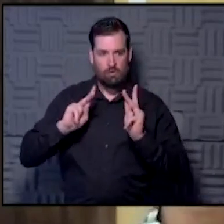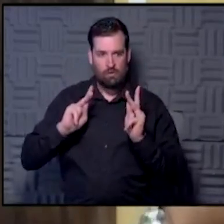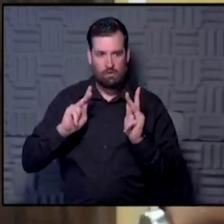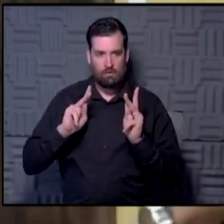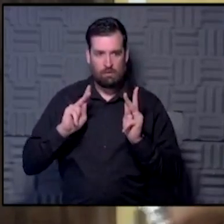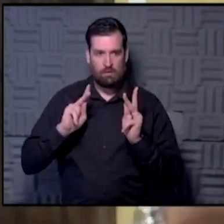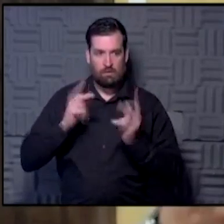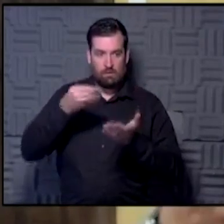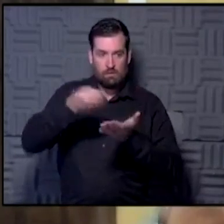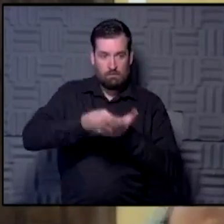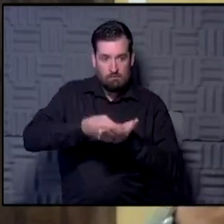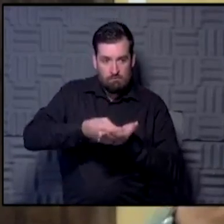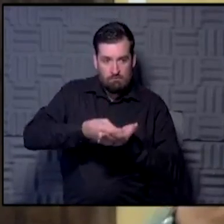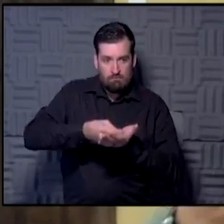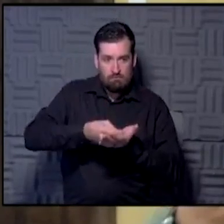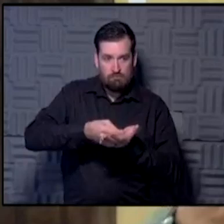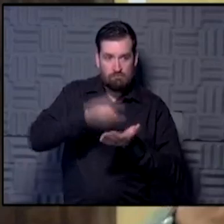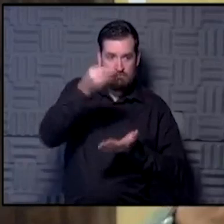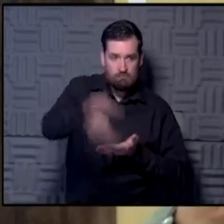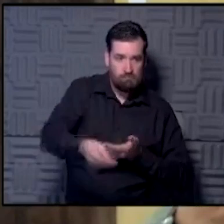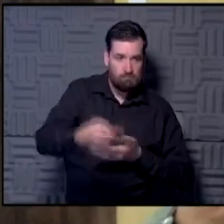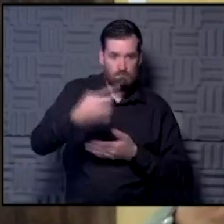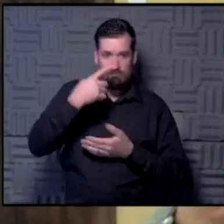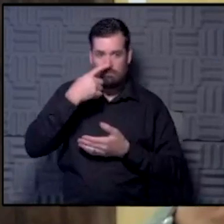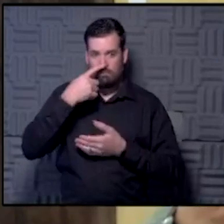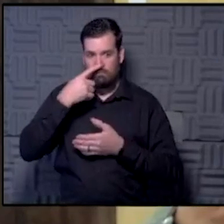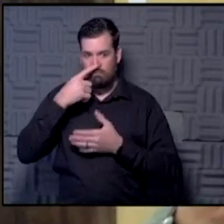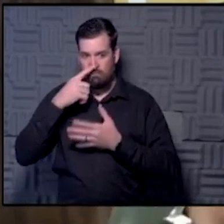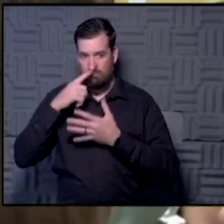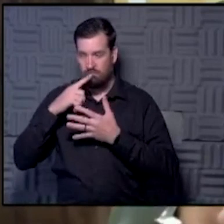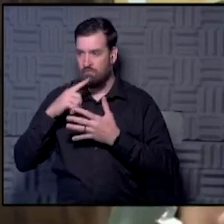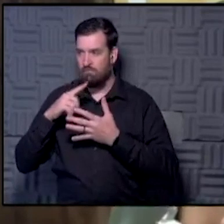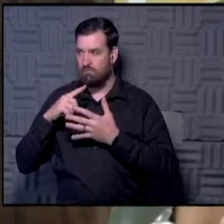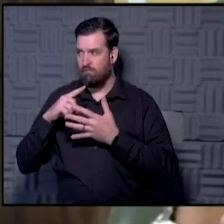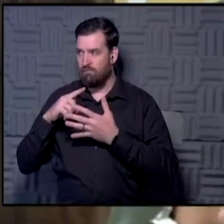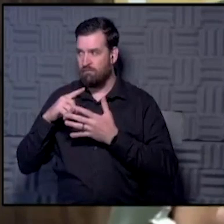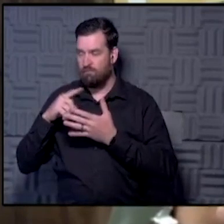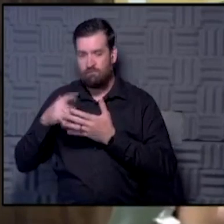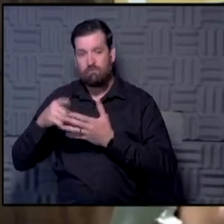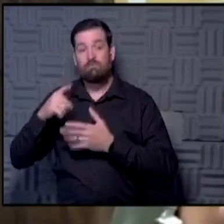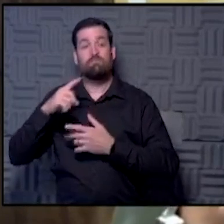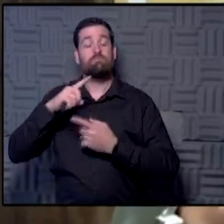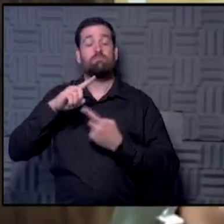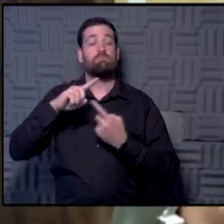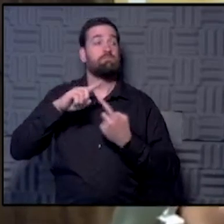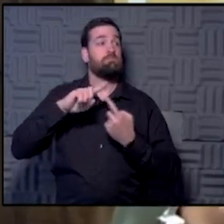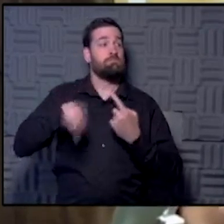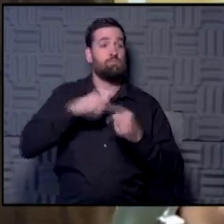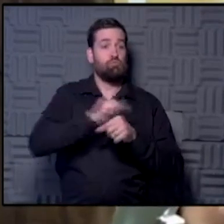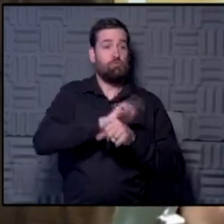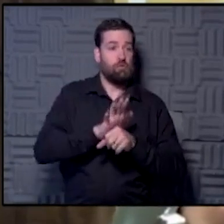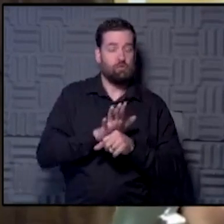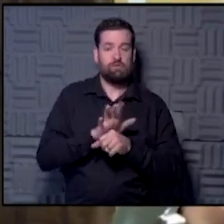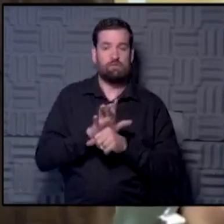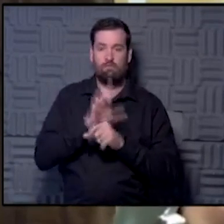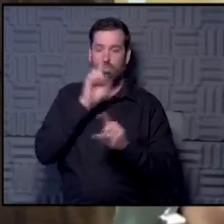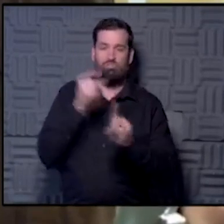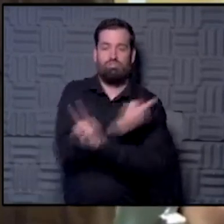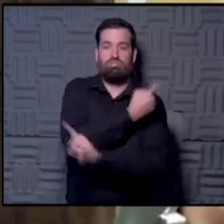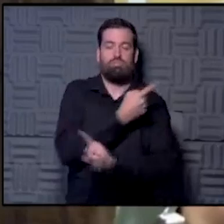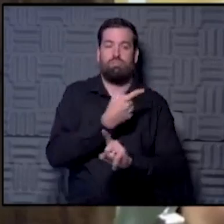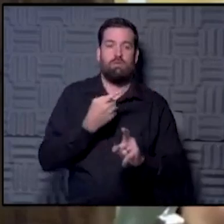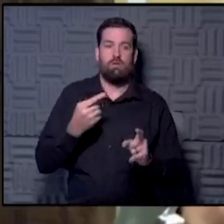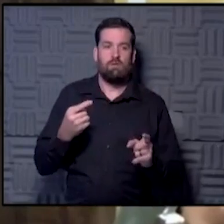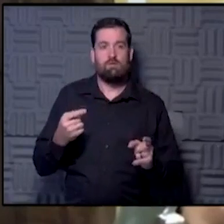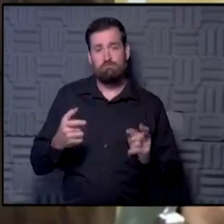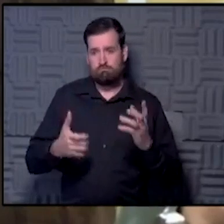money for fun and safety, and that's certainly very serious. When it came to COVID, it certainly threw us a curveball. I don't